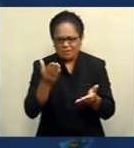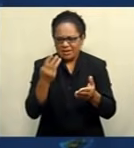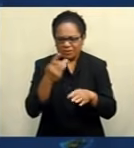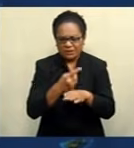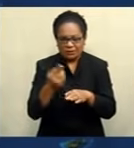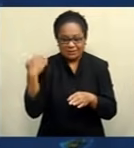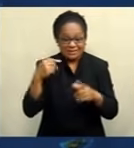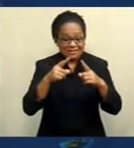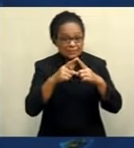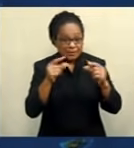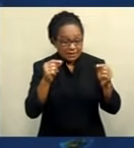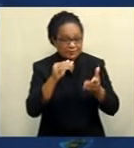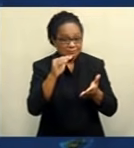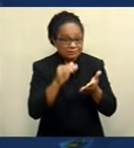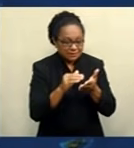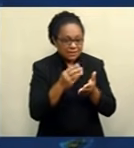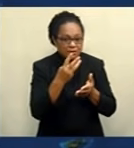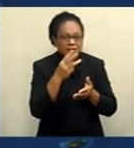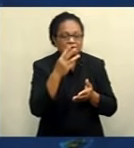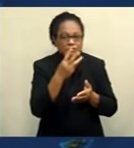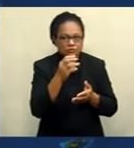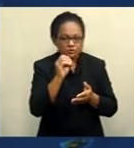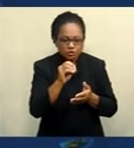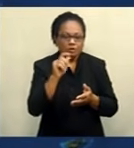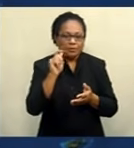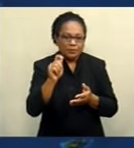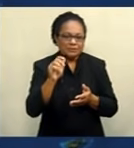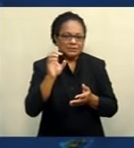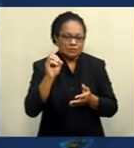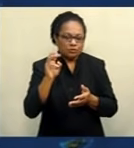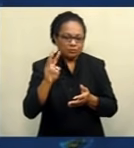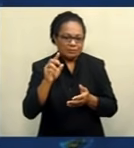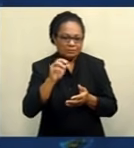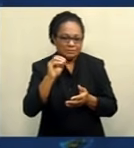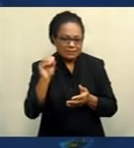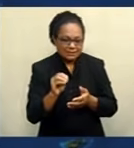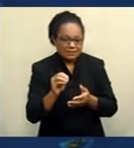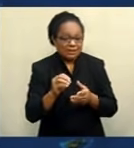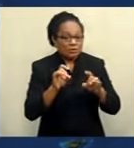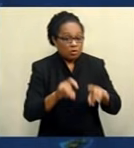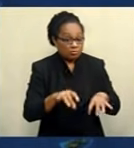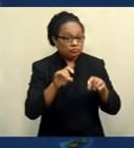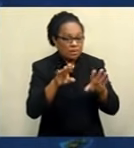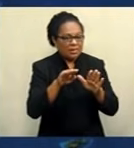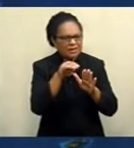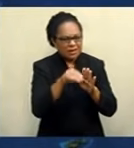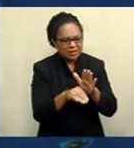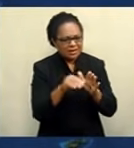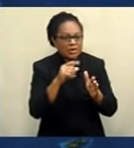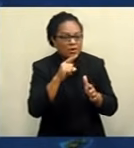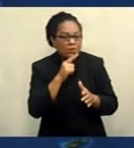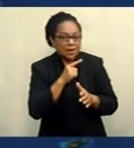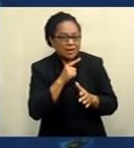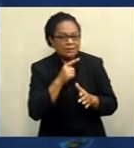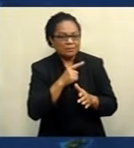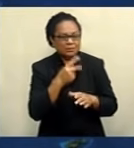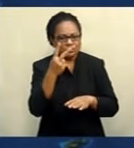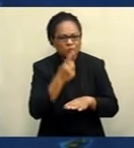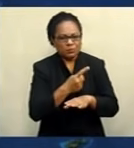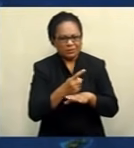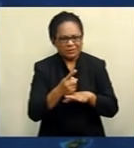yen weakened 0.03%. Closer to home, the Aussie dollar remained subdued after stepping back from two-week